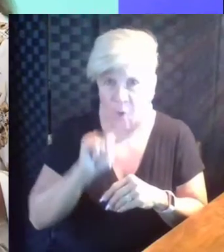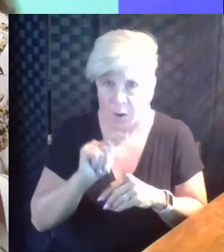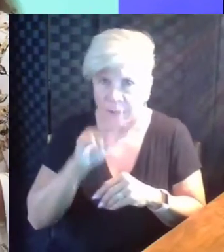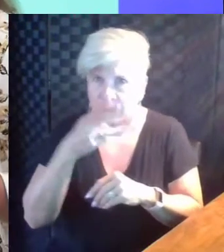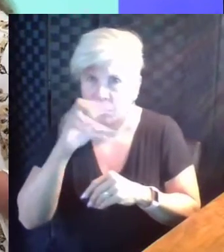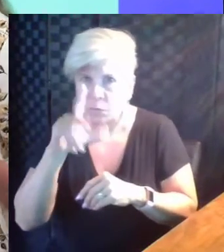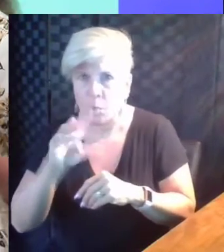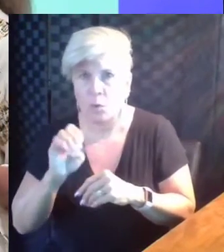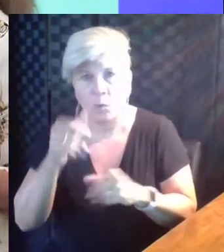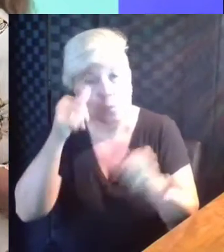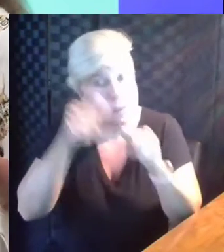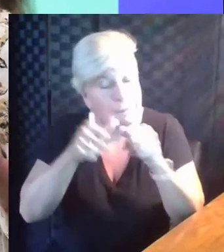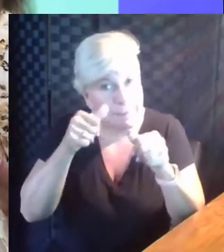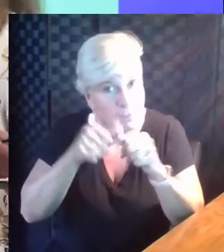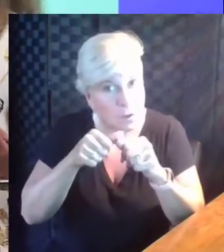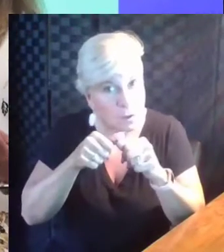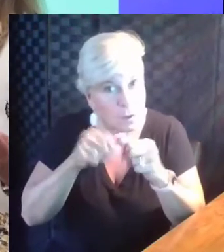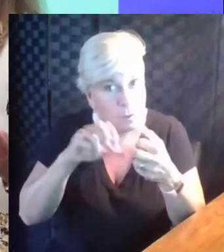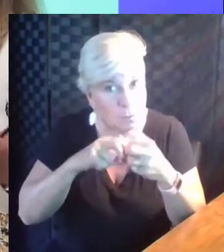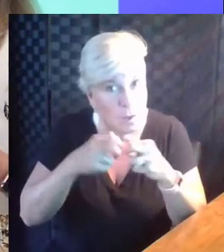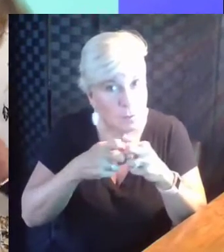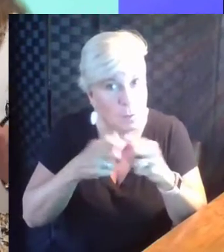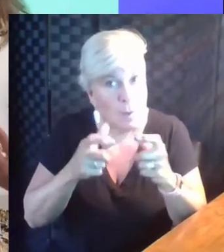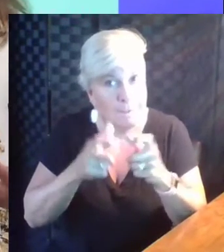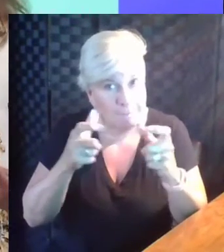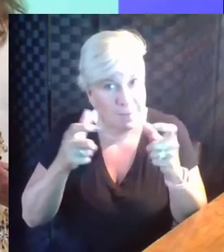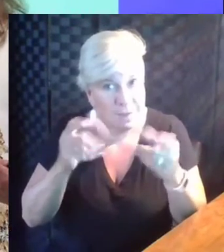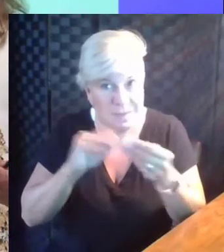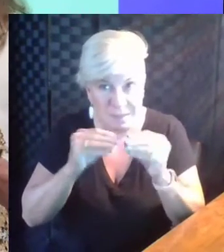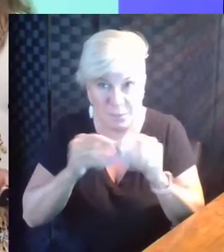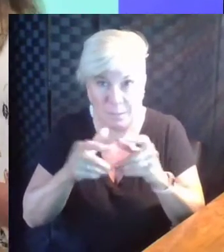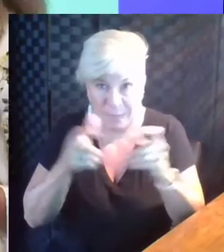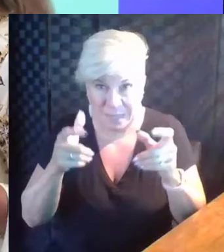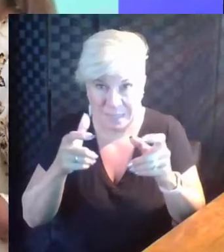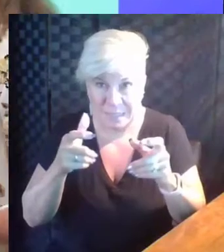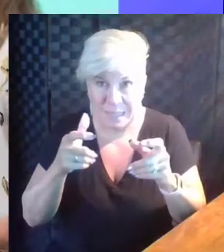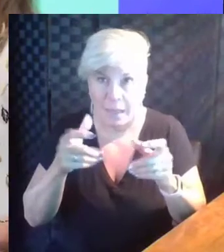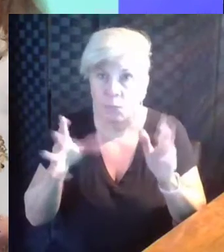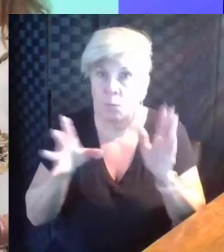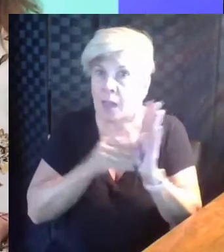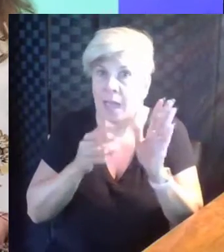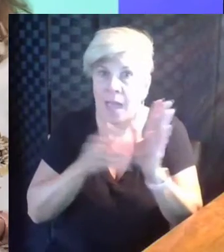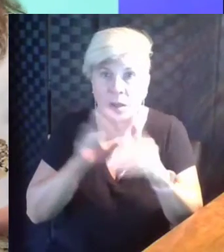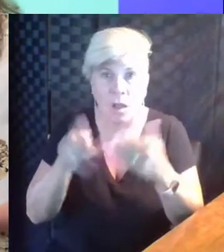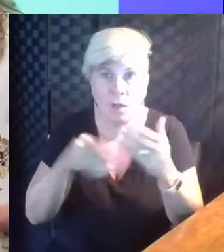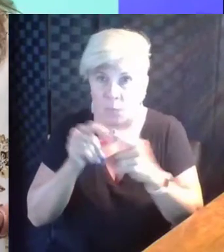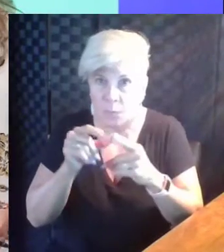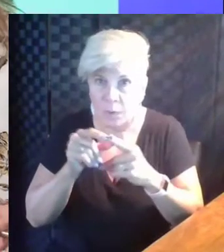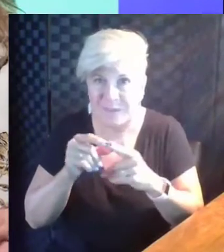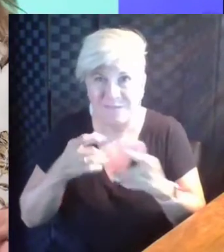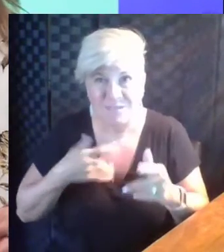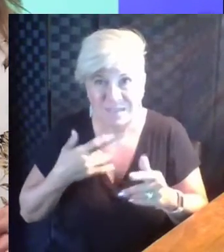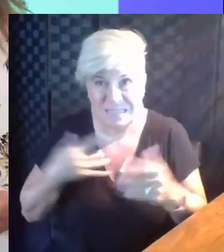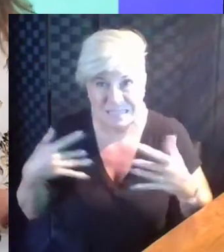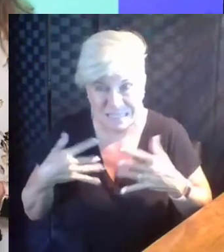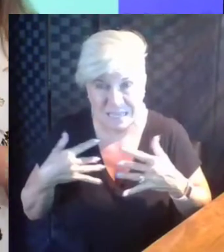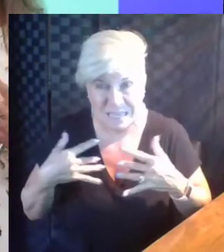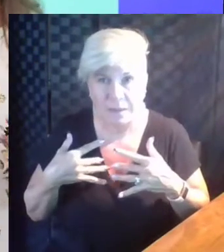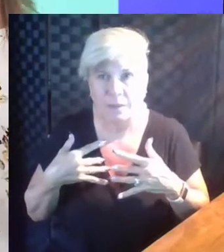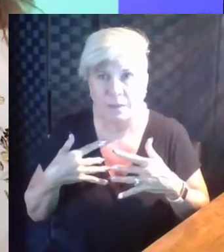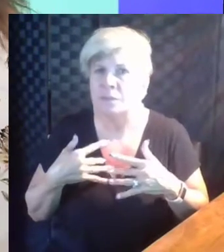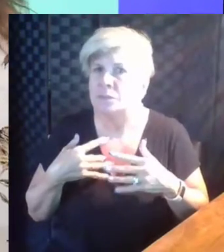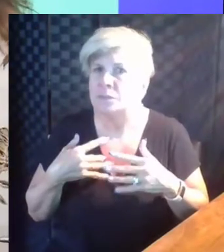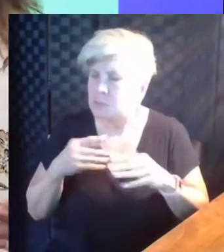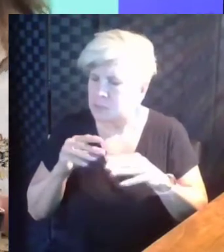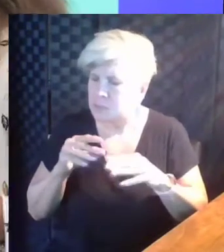whole. Remember though, our problems are going to get big and our numbers are going to get big. And we're adding all those words in, which seems kind of scary. So